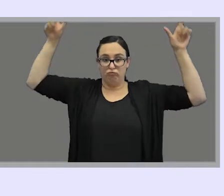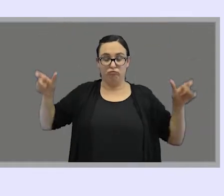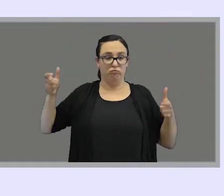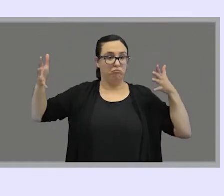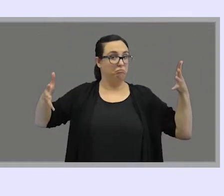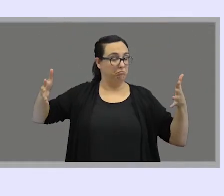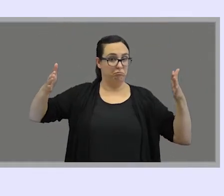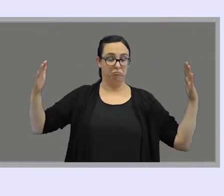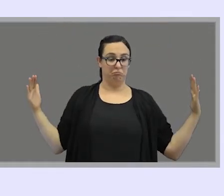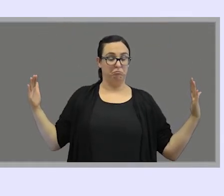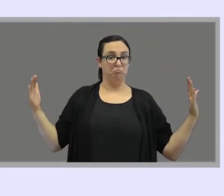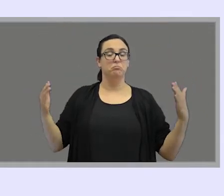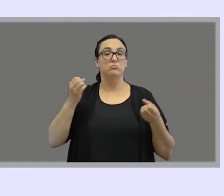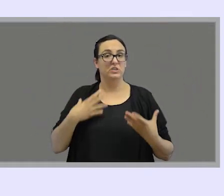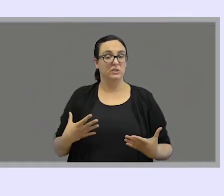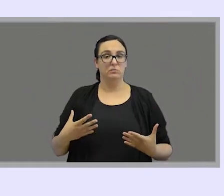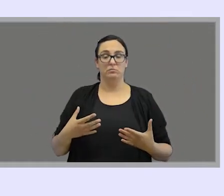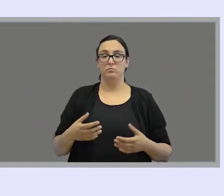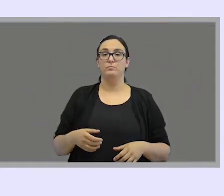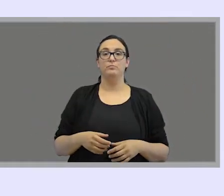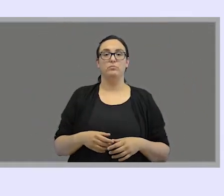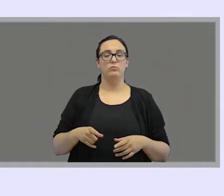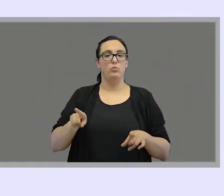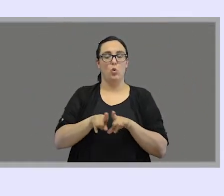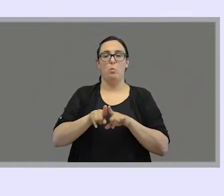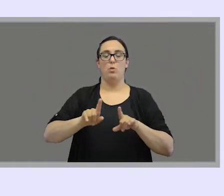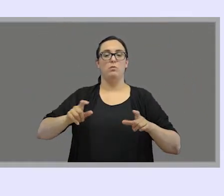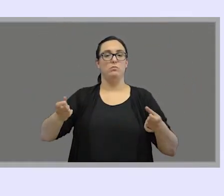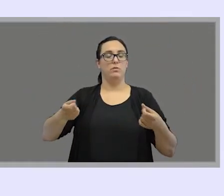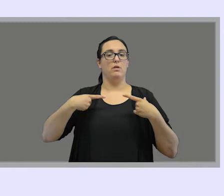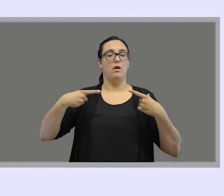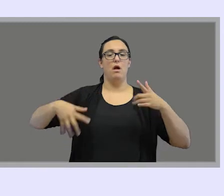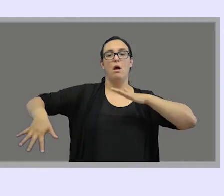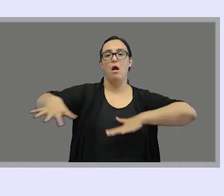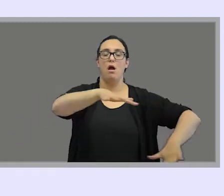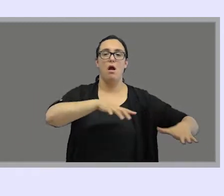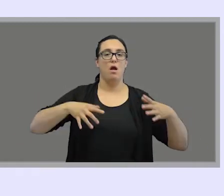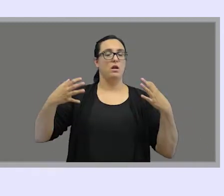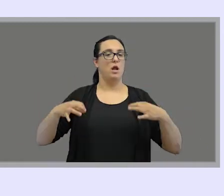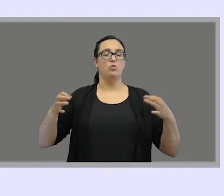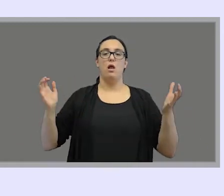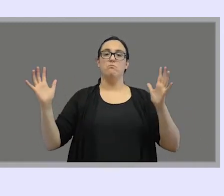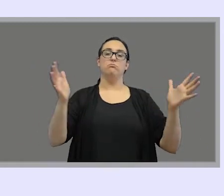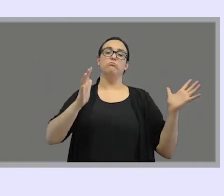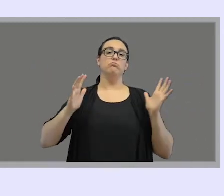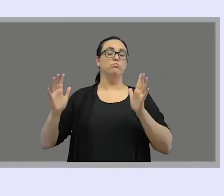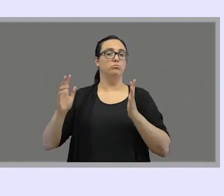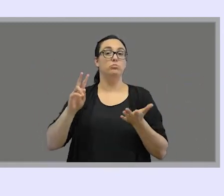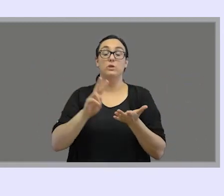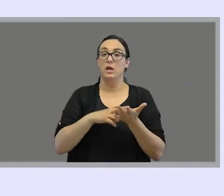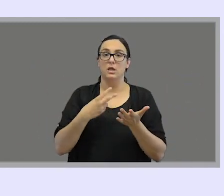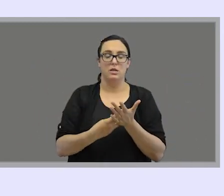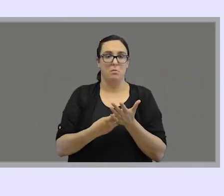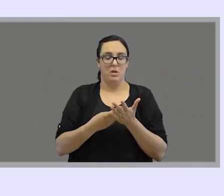some air on both sides of the signer to allow this natural signing space, and so that